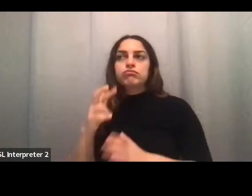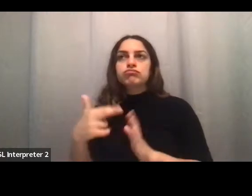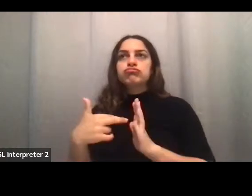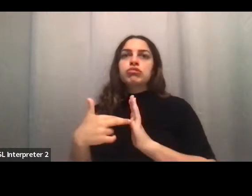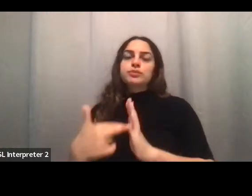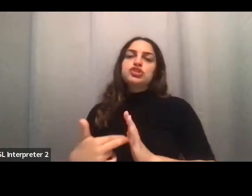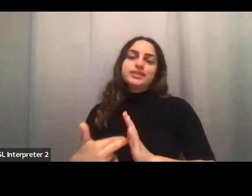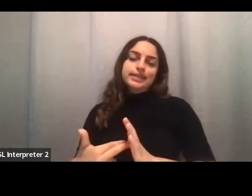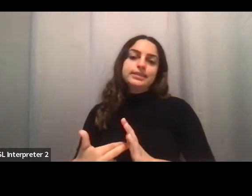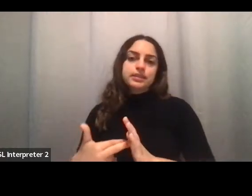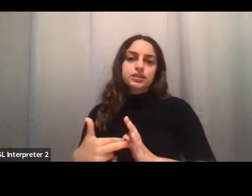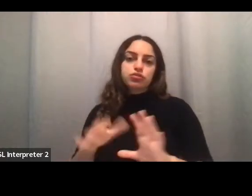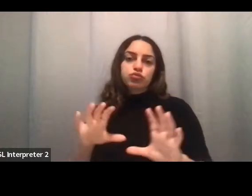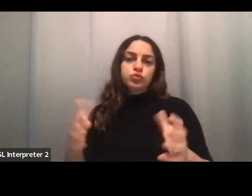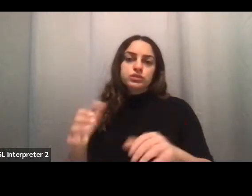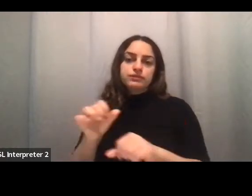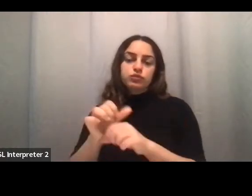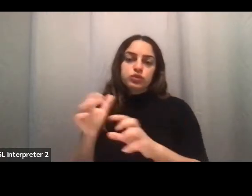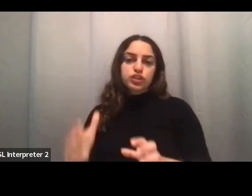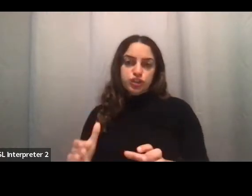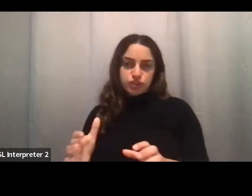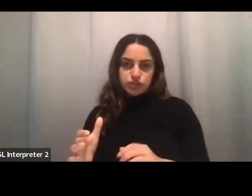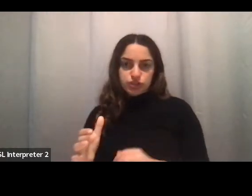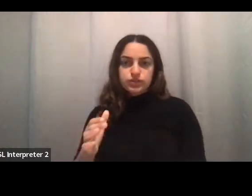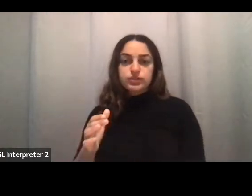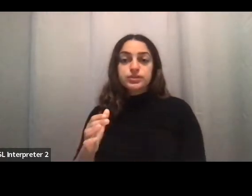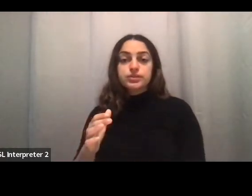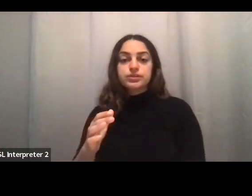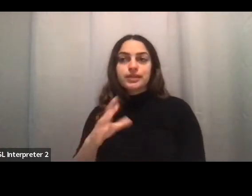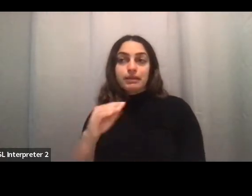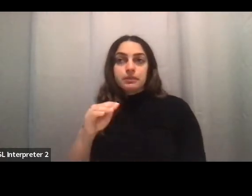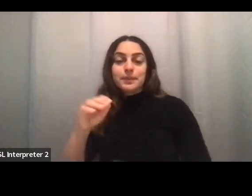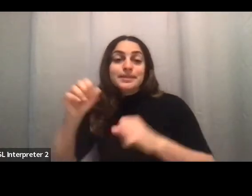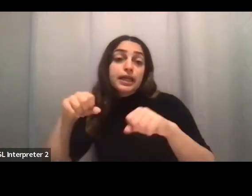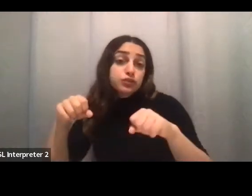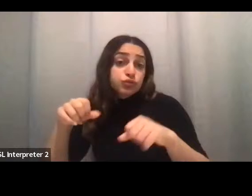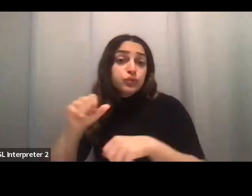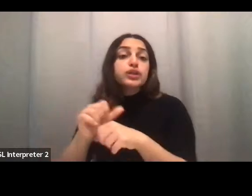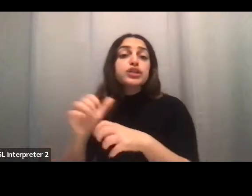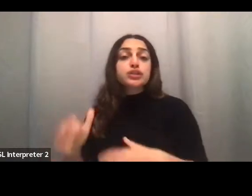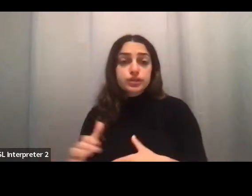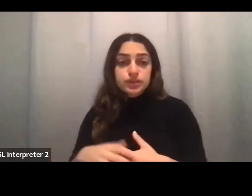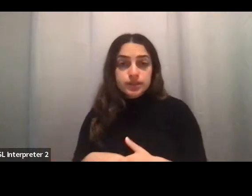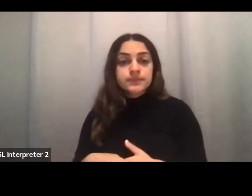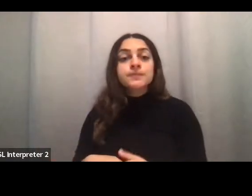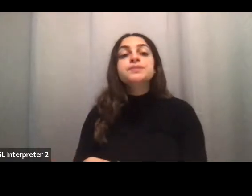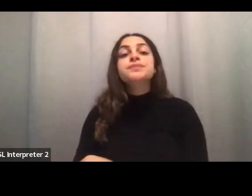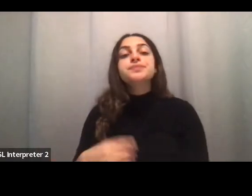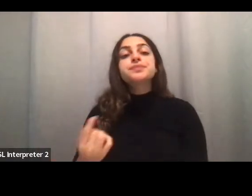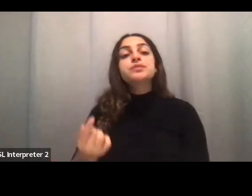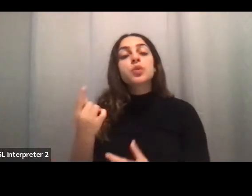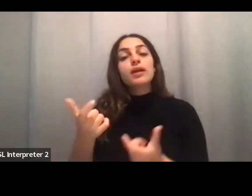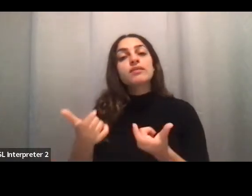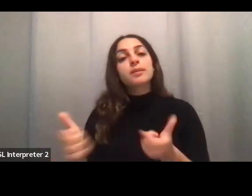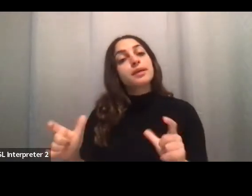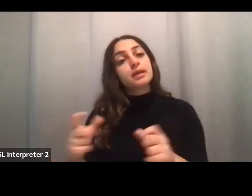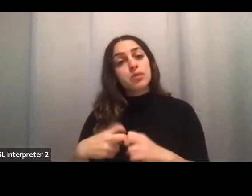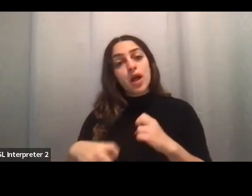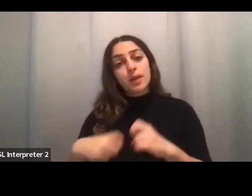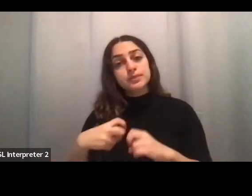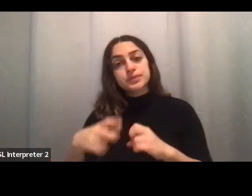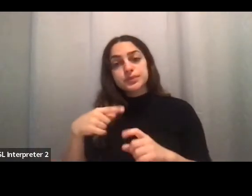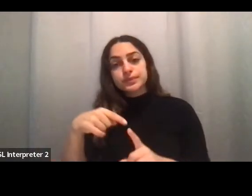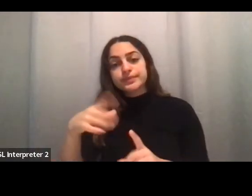of workers and of potential workers one of the major problems facing construction